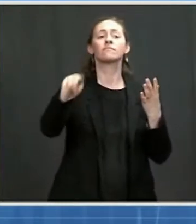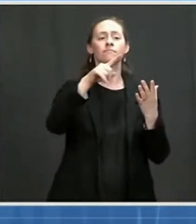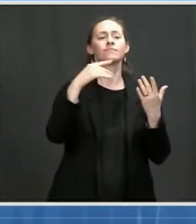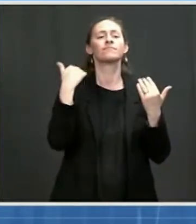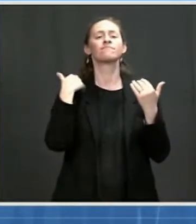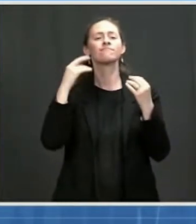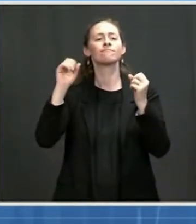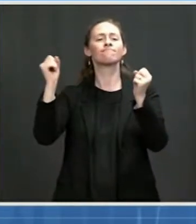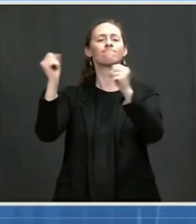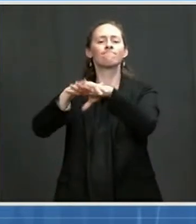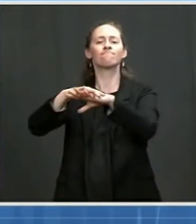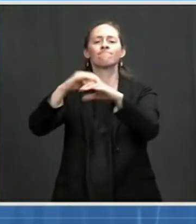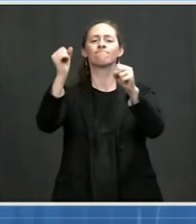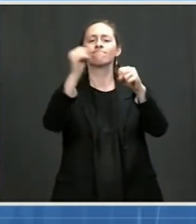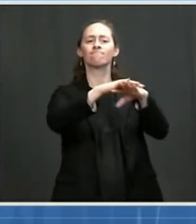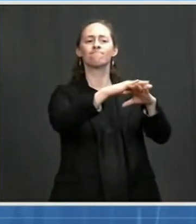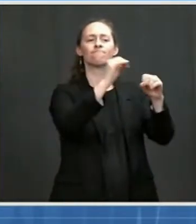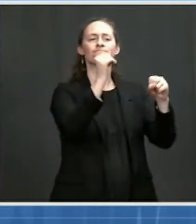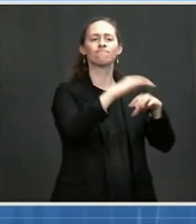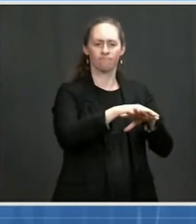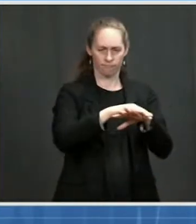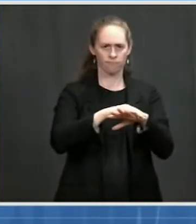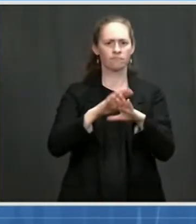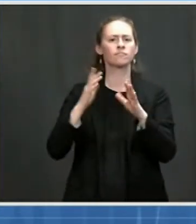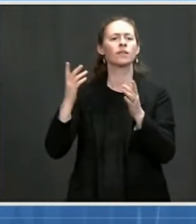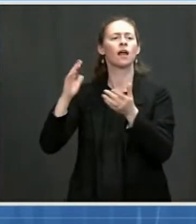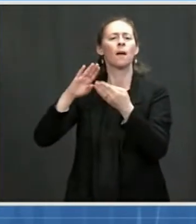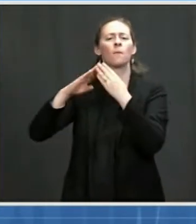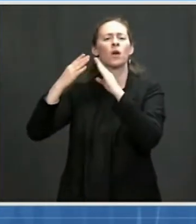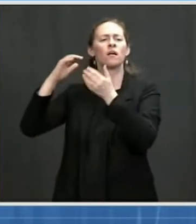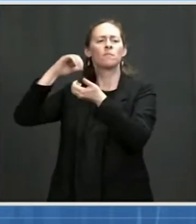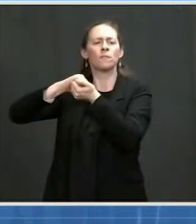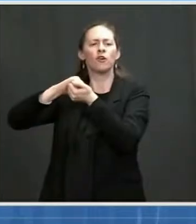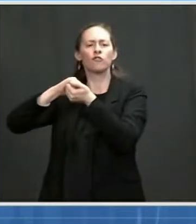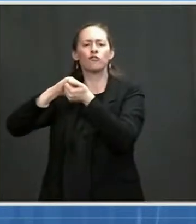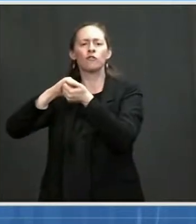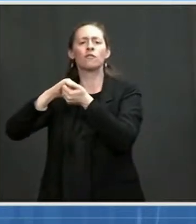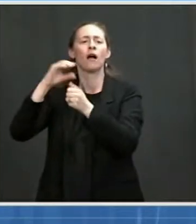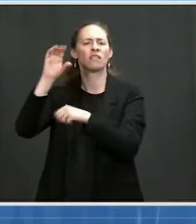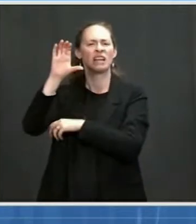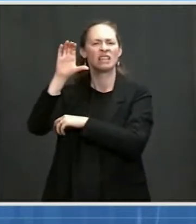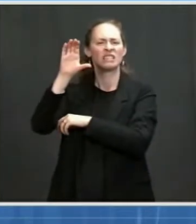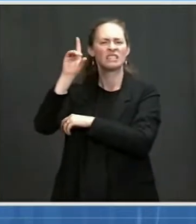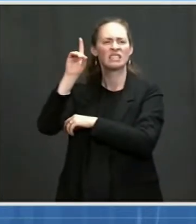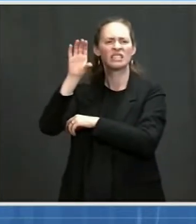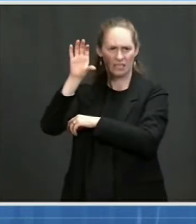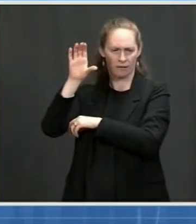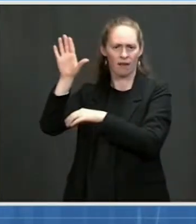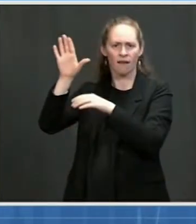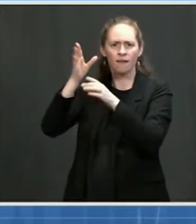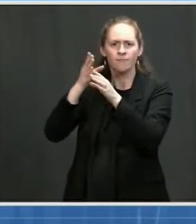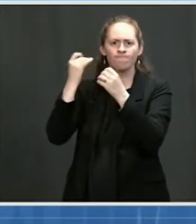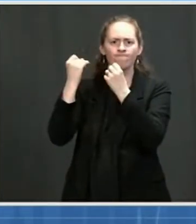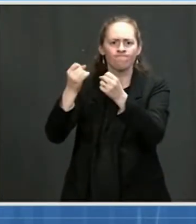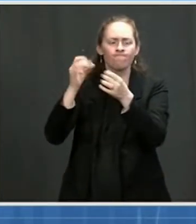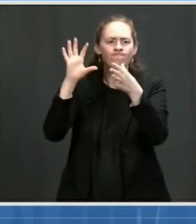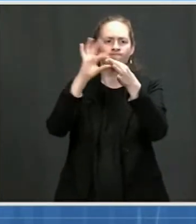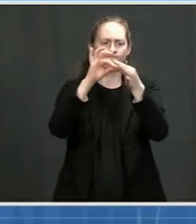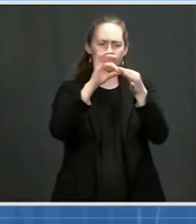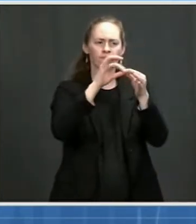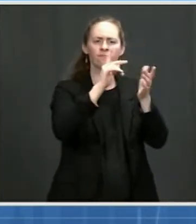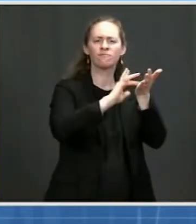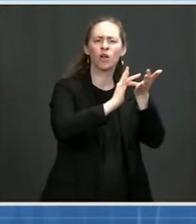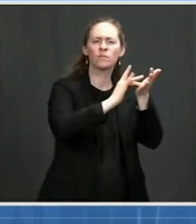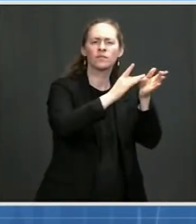Partnership, and most recently, we see similar trends through the Federal Retail Pharmacy Program. So today I want to